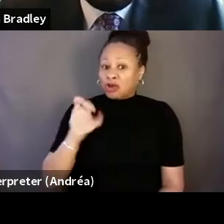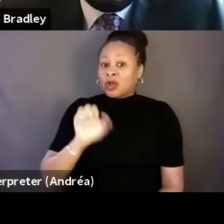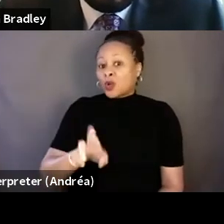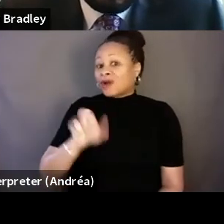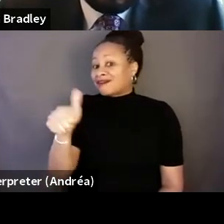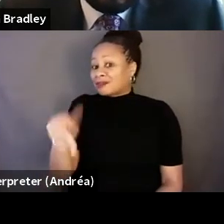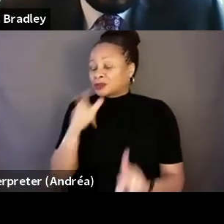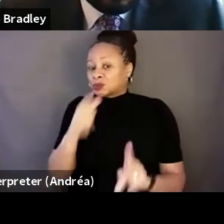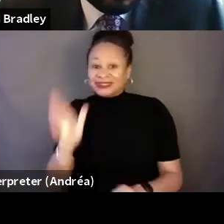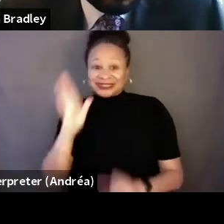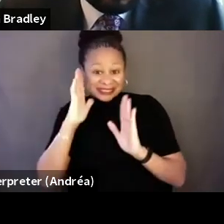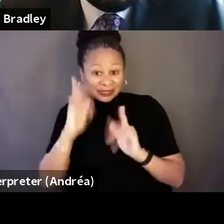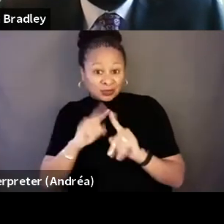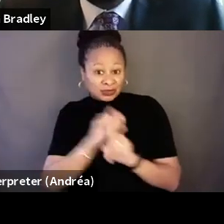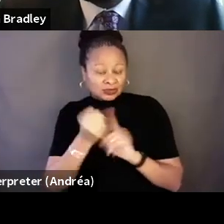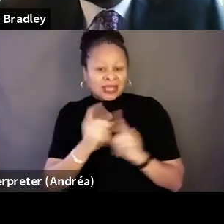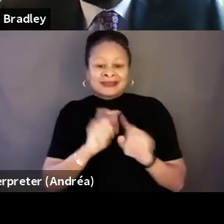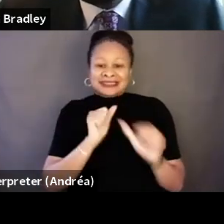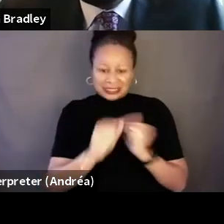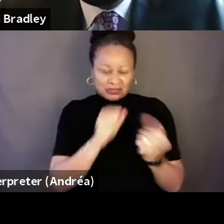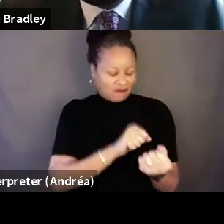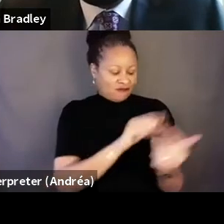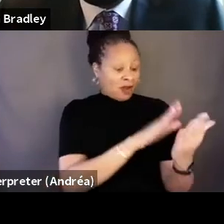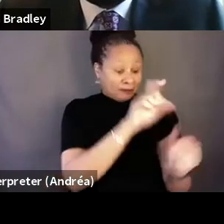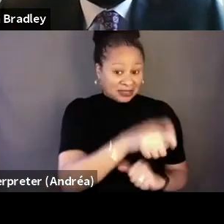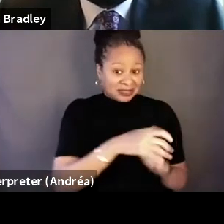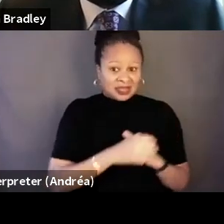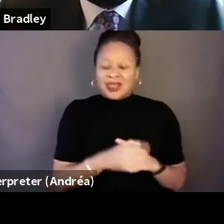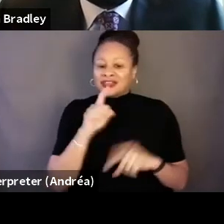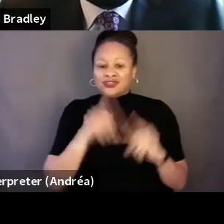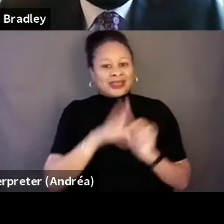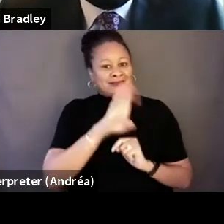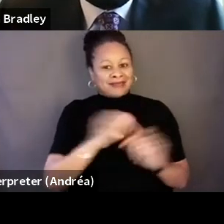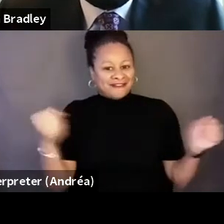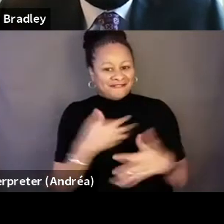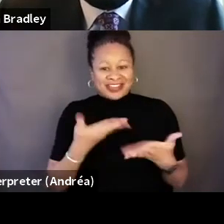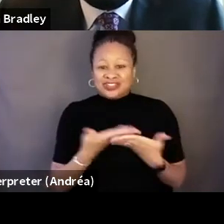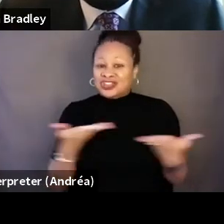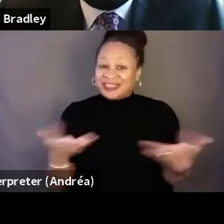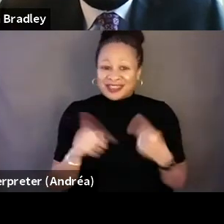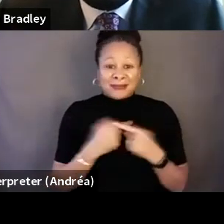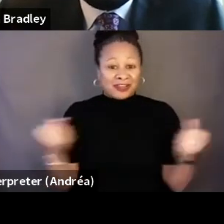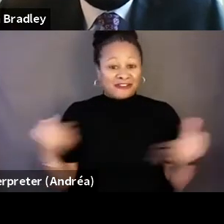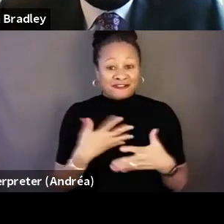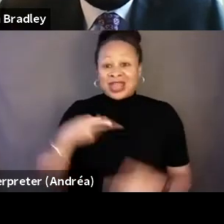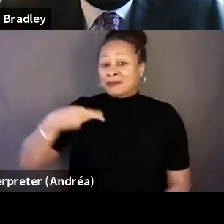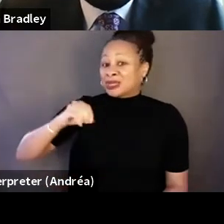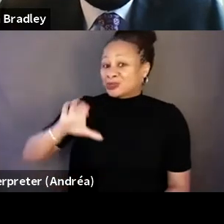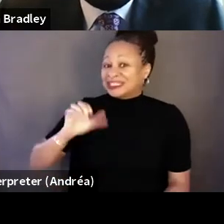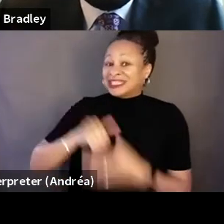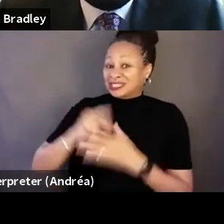listening, but still confront. You can't be afraid. Here's the thing about being a person of color in a